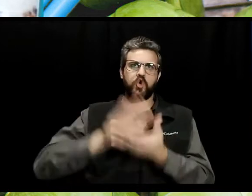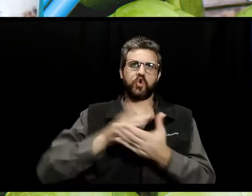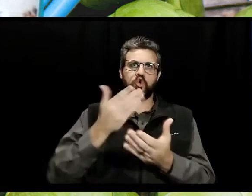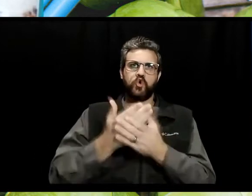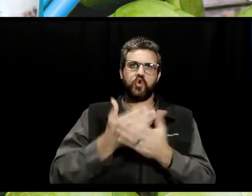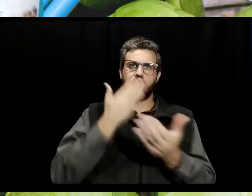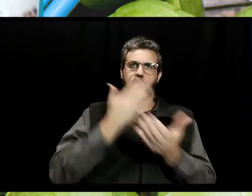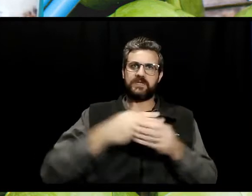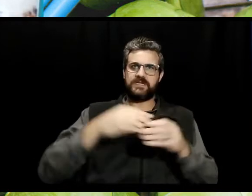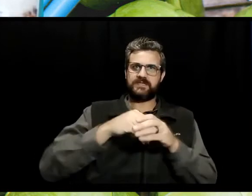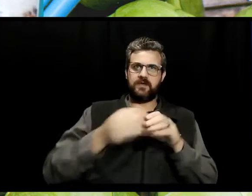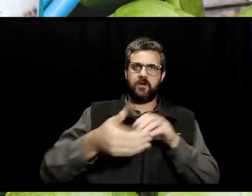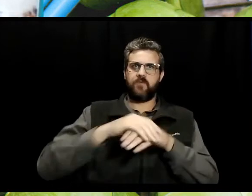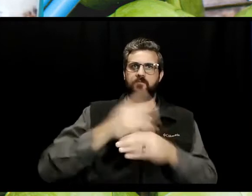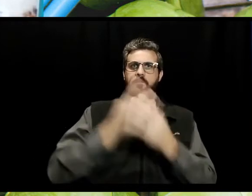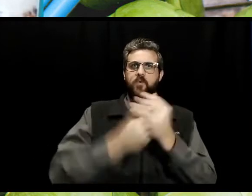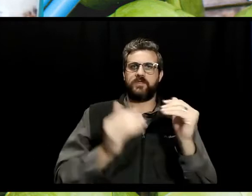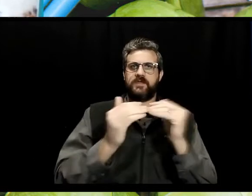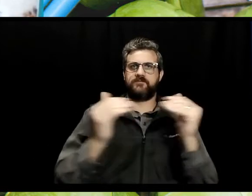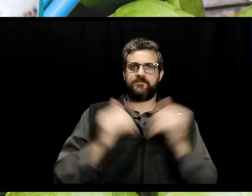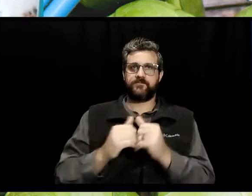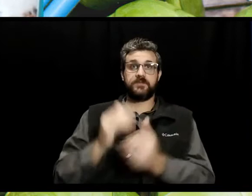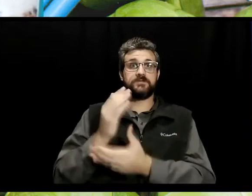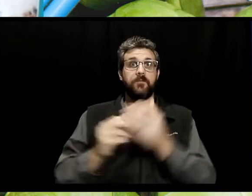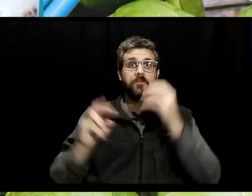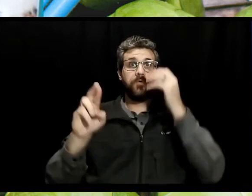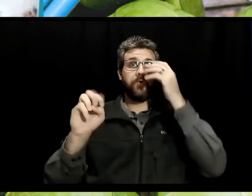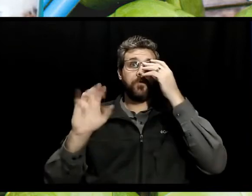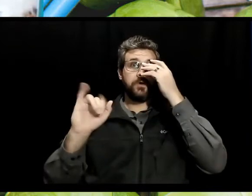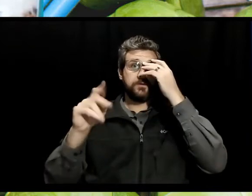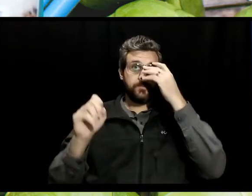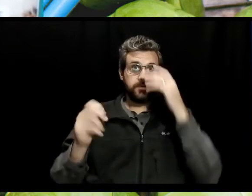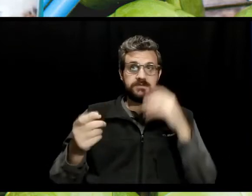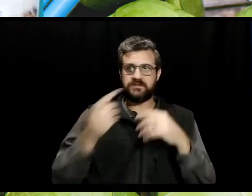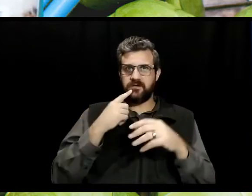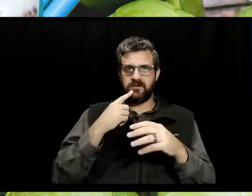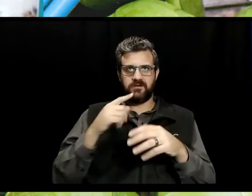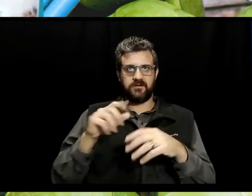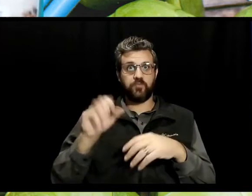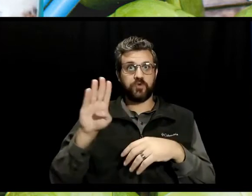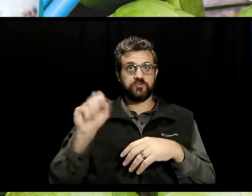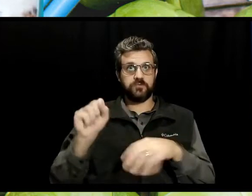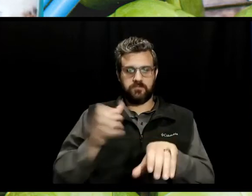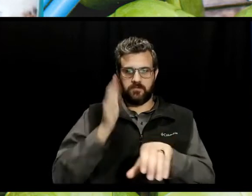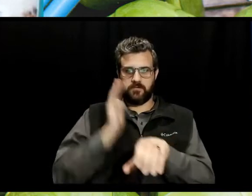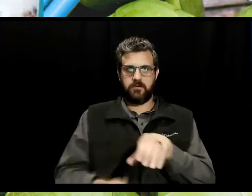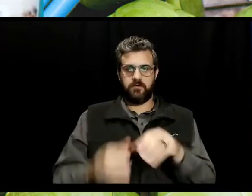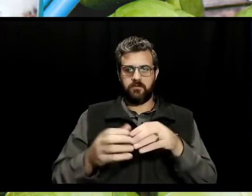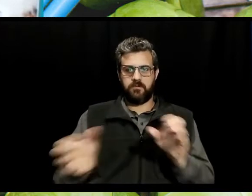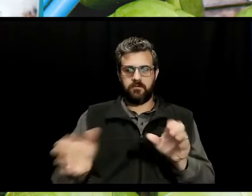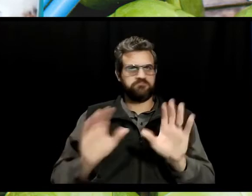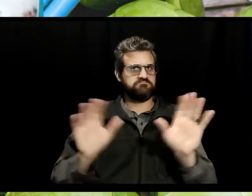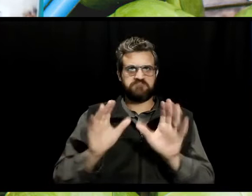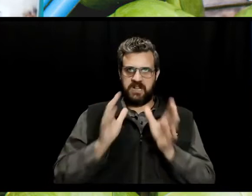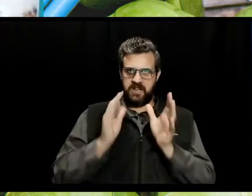evenly. Now, some recipes have us are half our Brussels sprouts, but this recipe has us leave